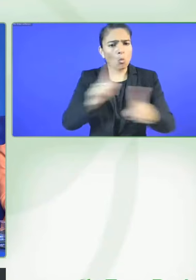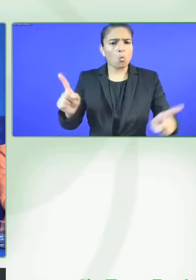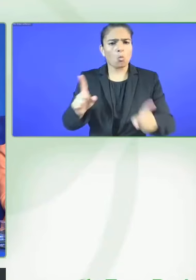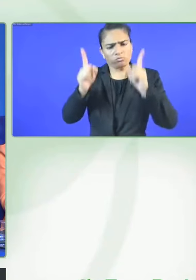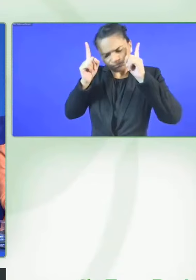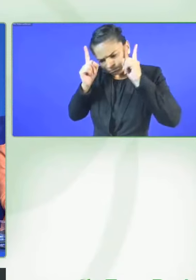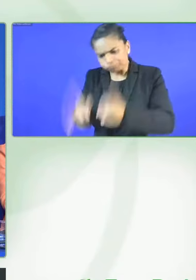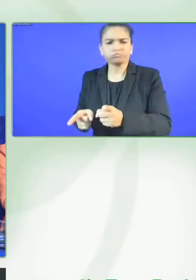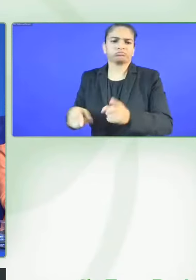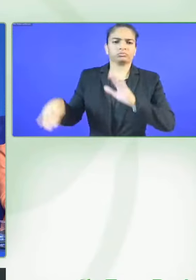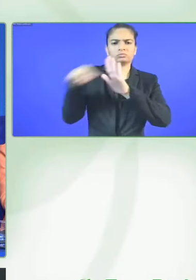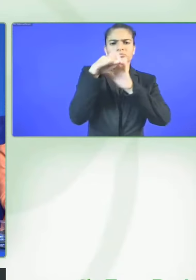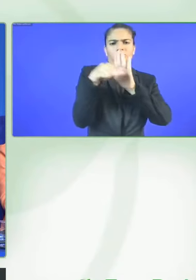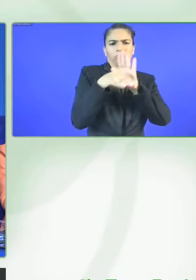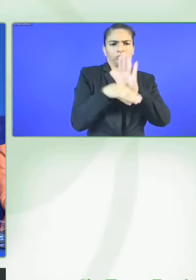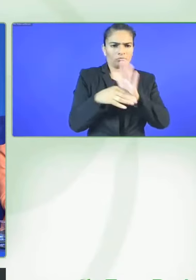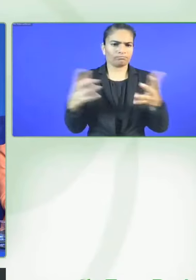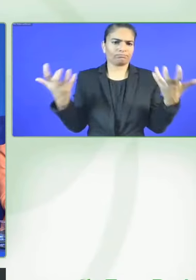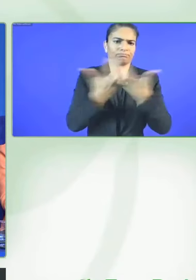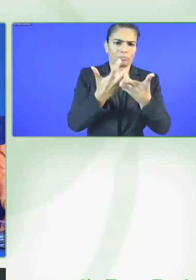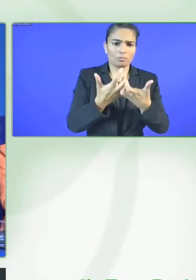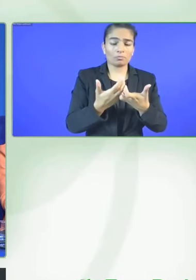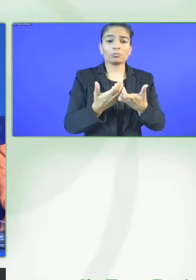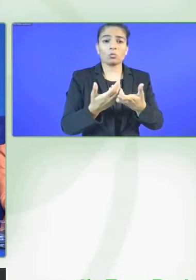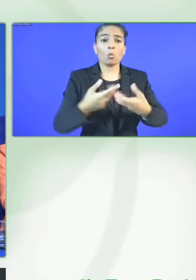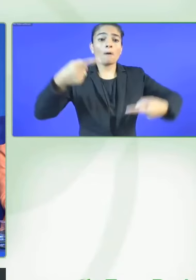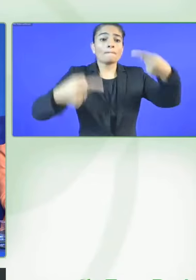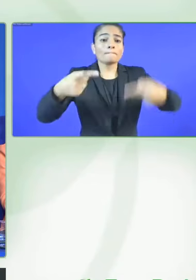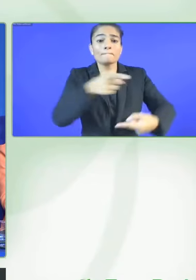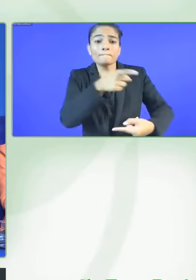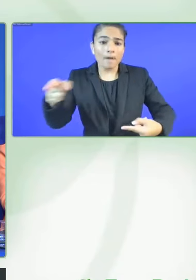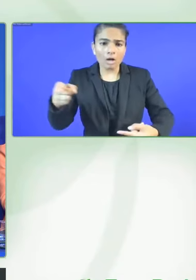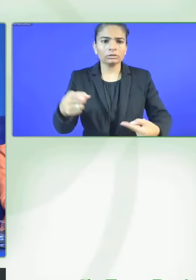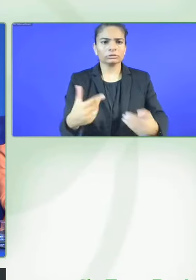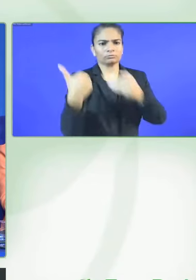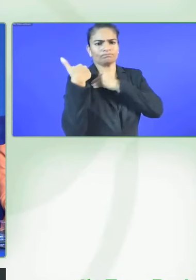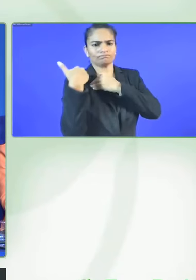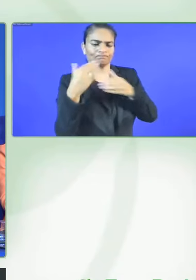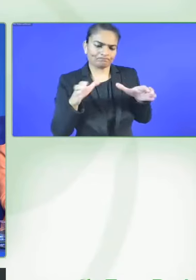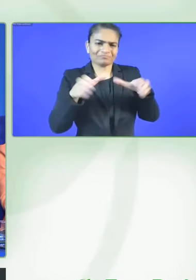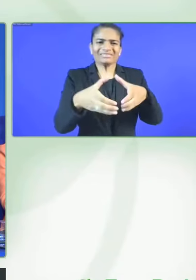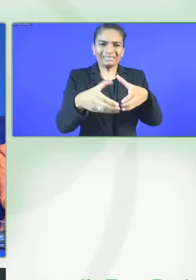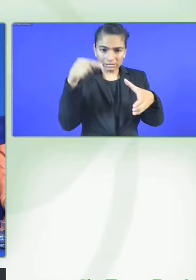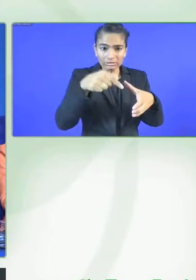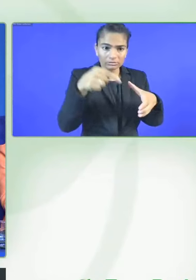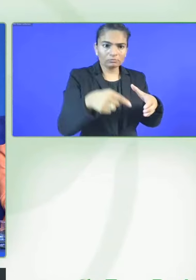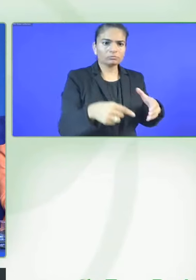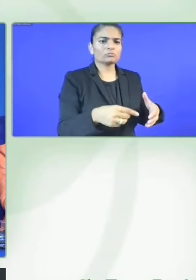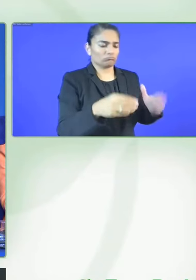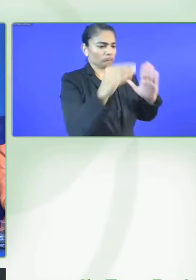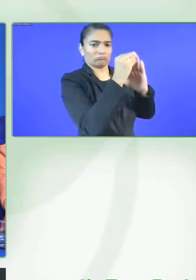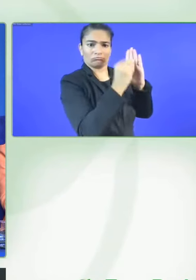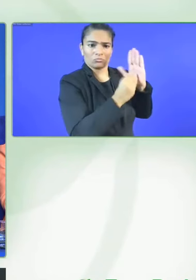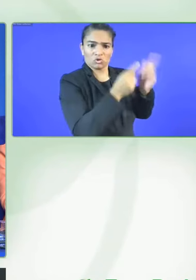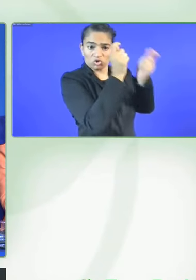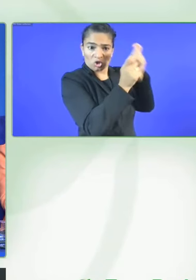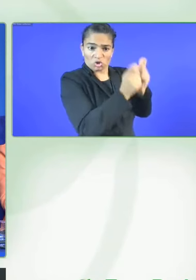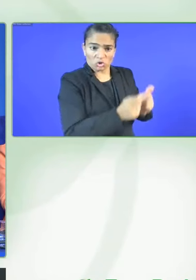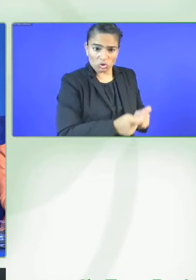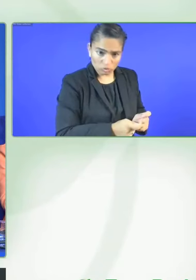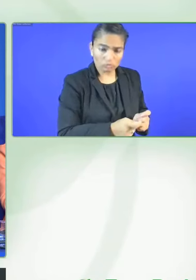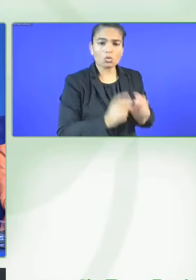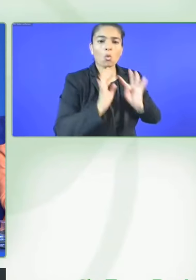with disabilities, as well as representatives from the private and public sector. Now, in addition to intensive